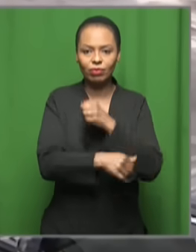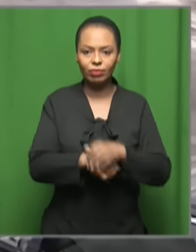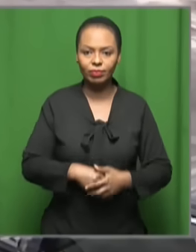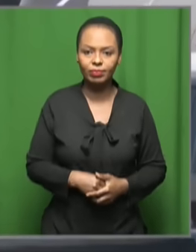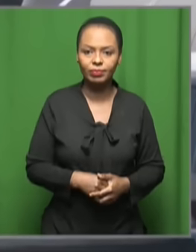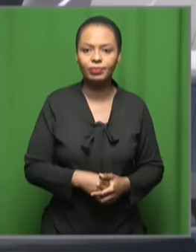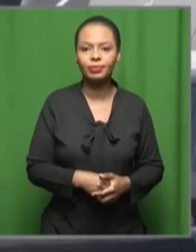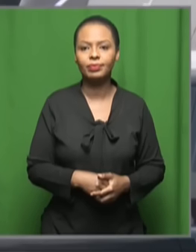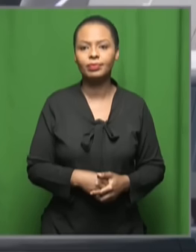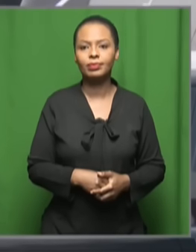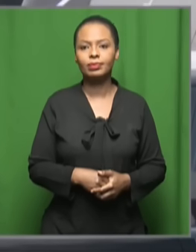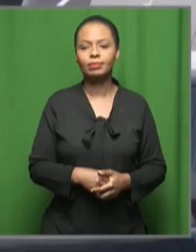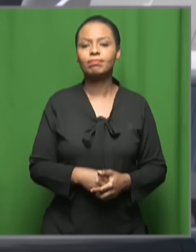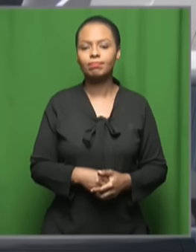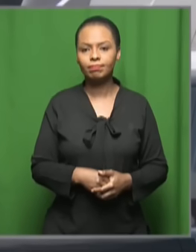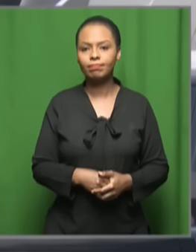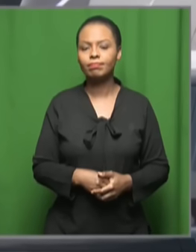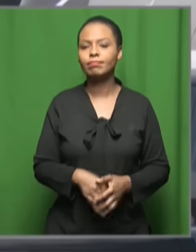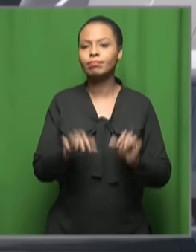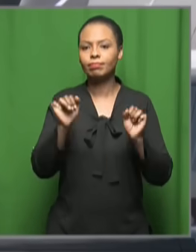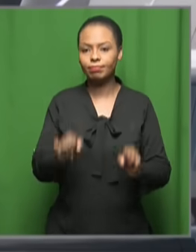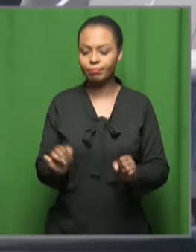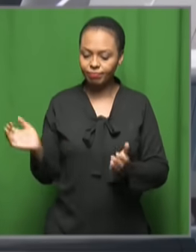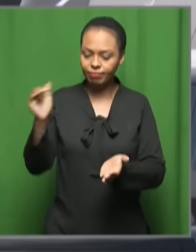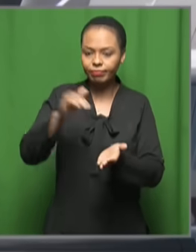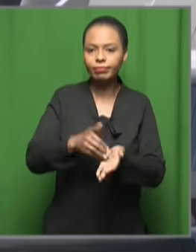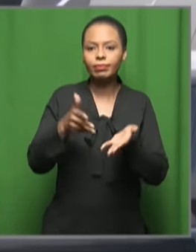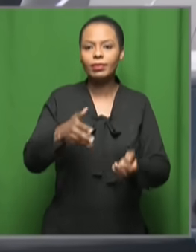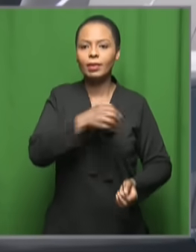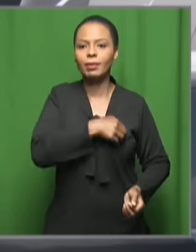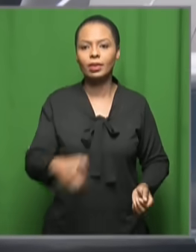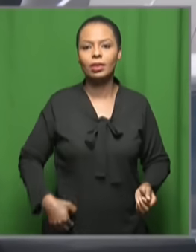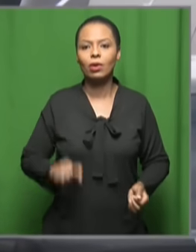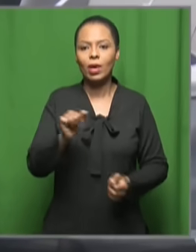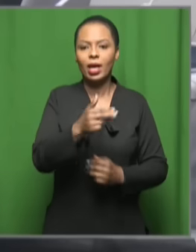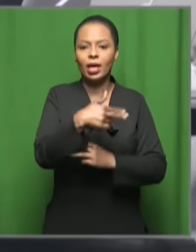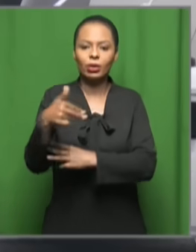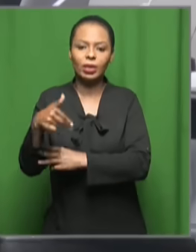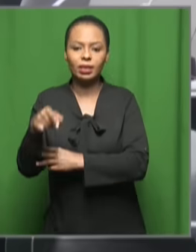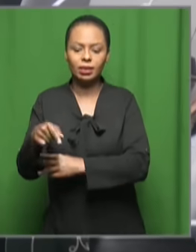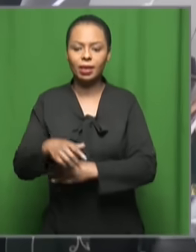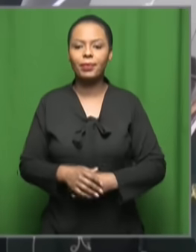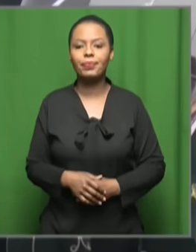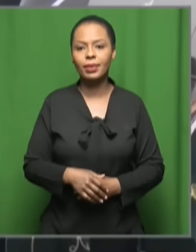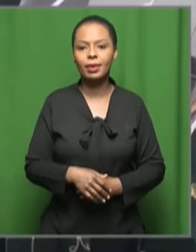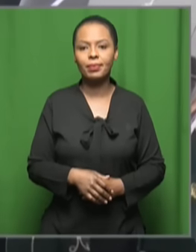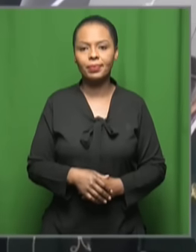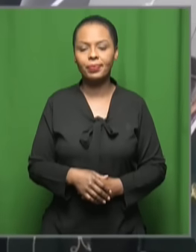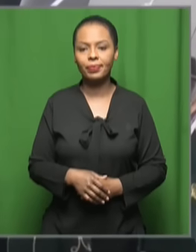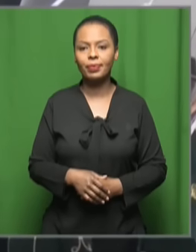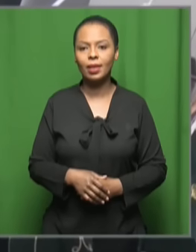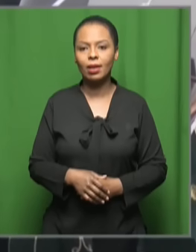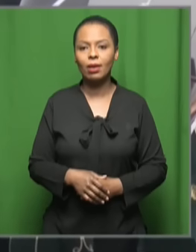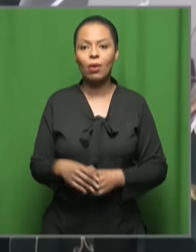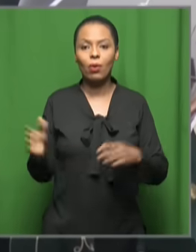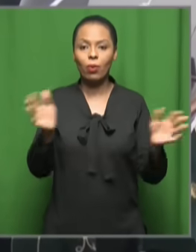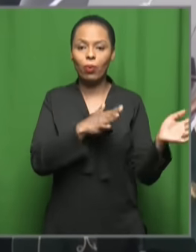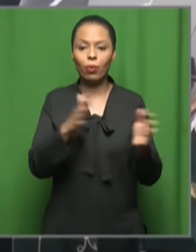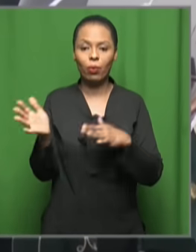screen are visuals coming through after the arrival of the President of Indonesia, Prabowo Subianto. The weather has changed